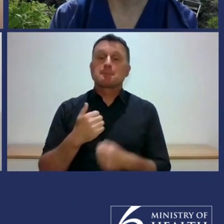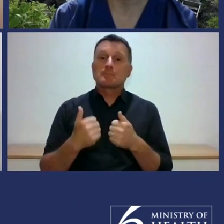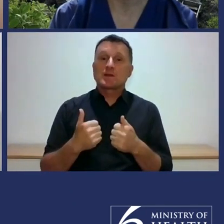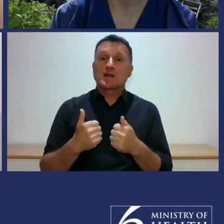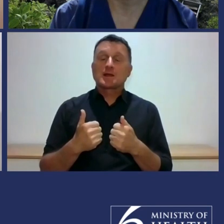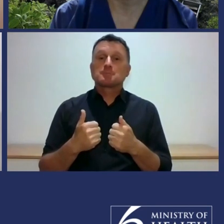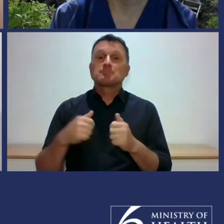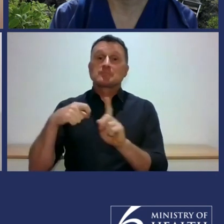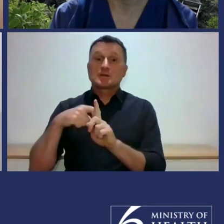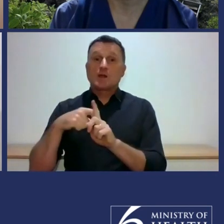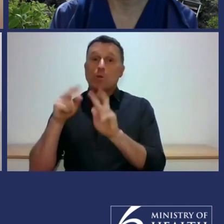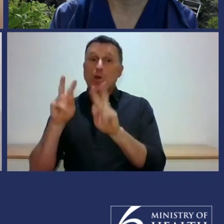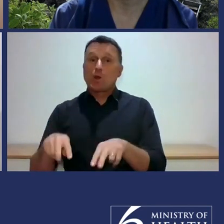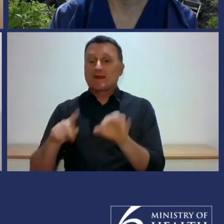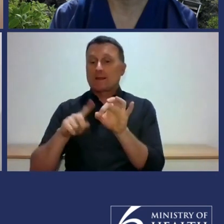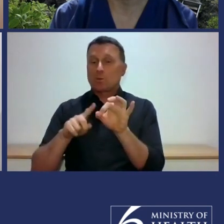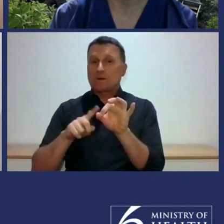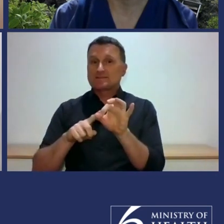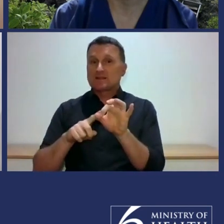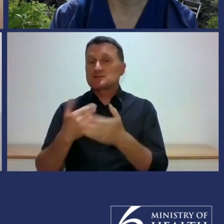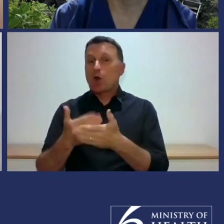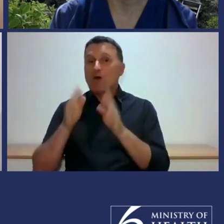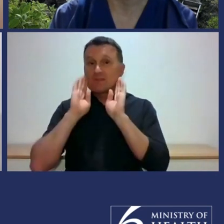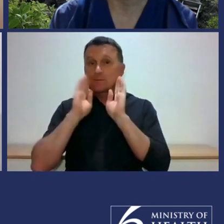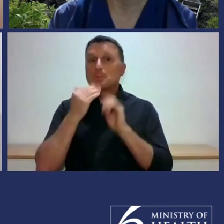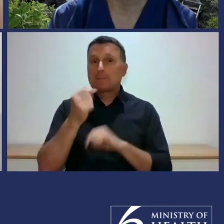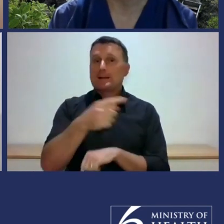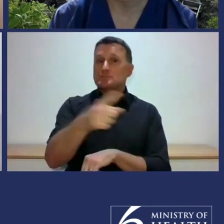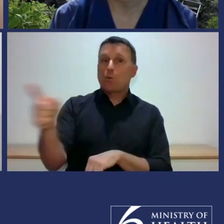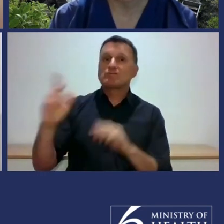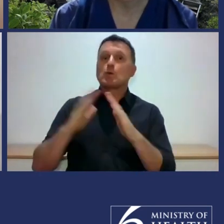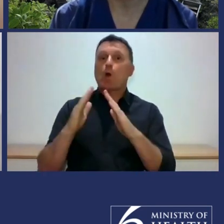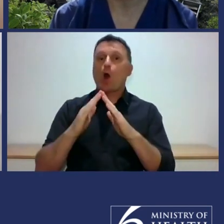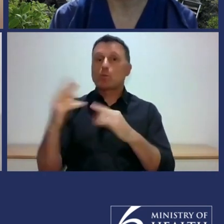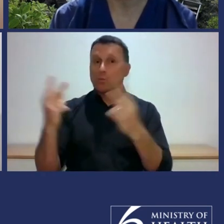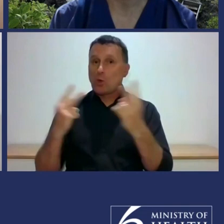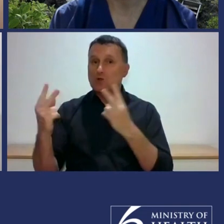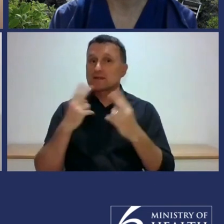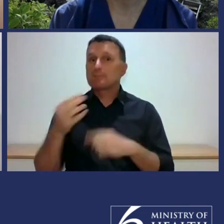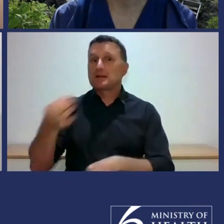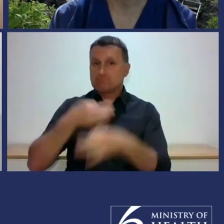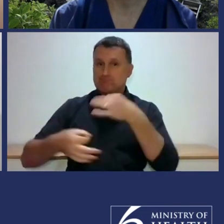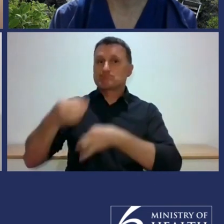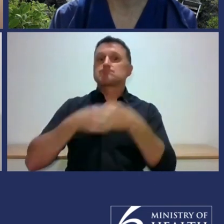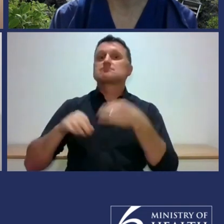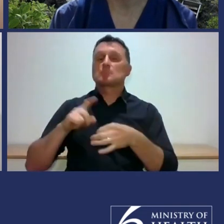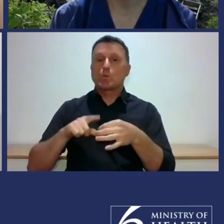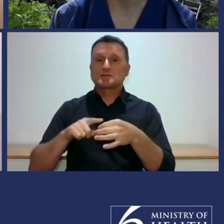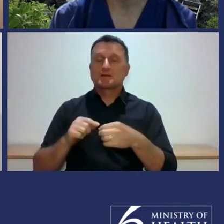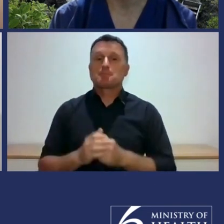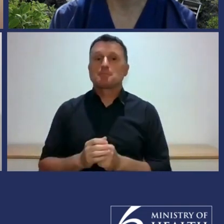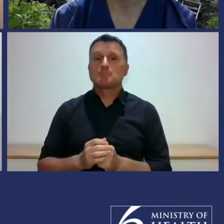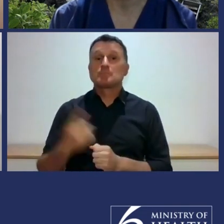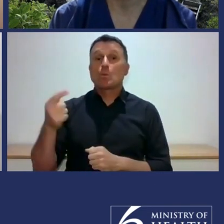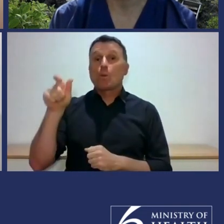having a look at some of these questions coming through on Facebook, and please do keep them coming. Oh, Lauren wanted to know, and this might be